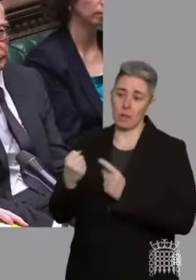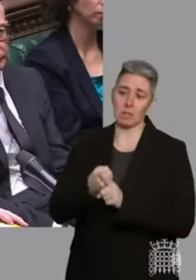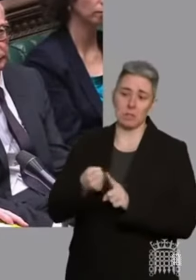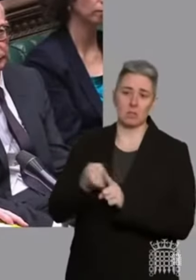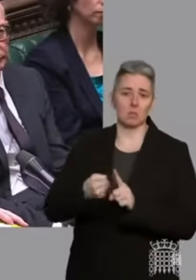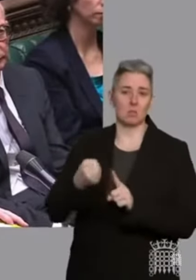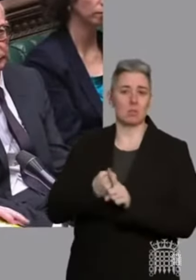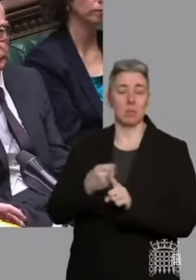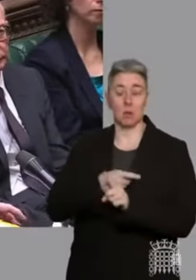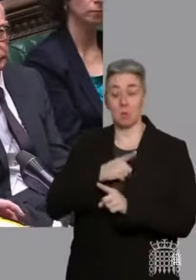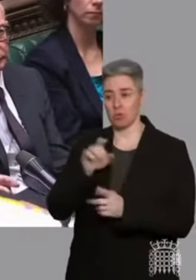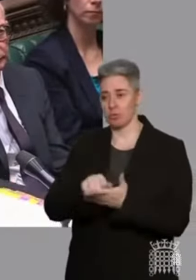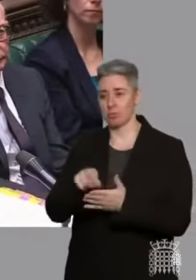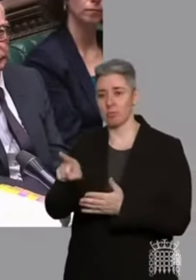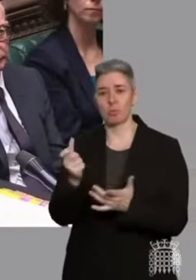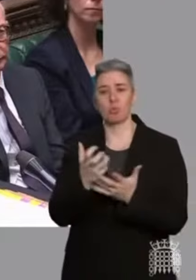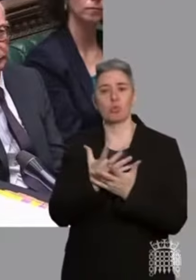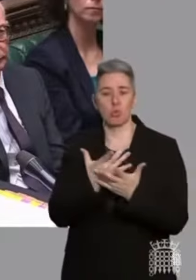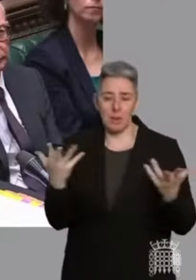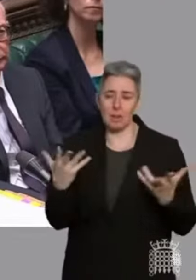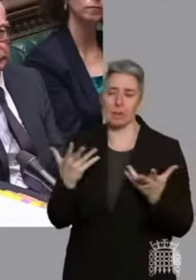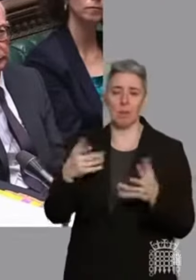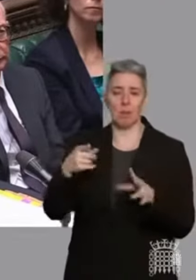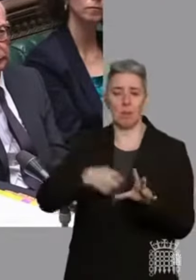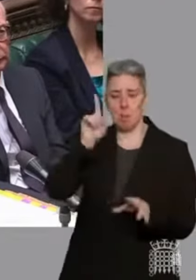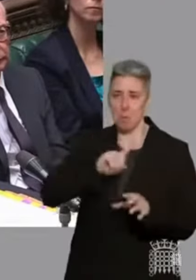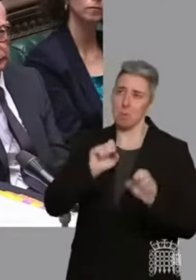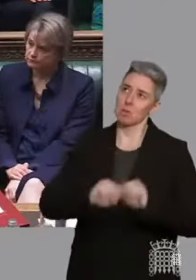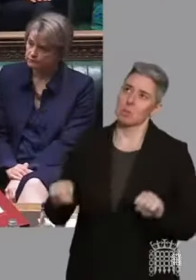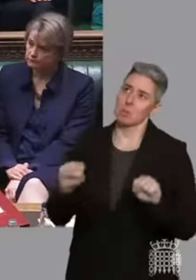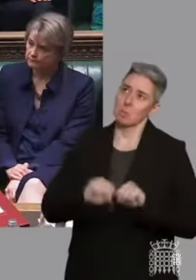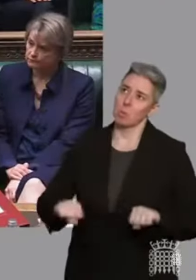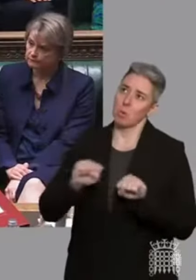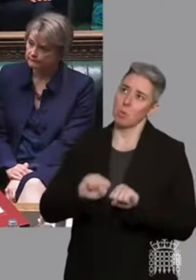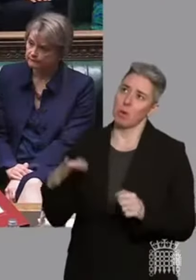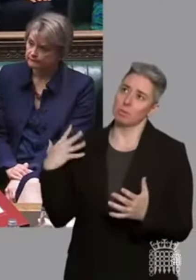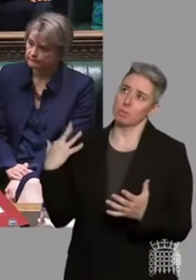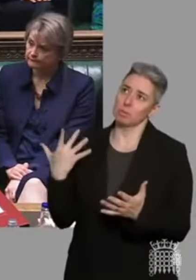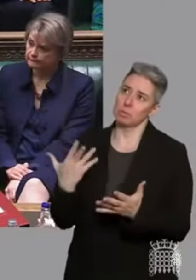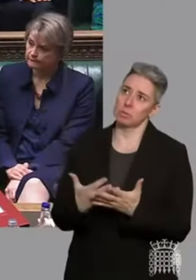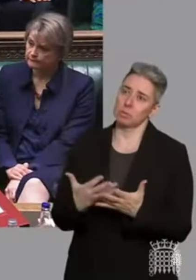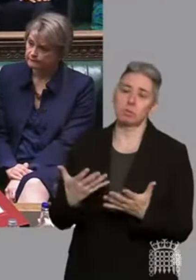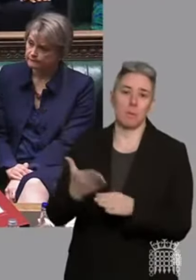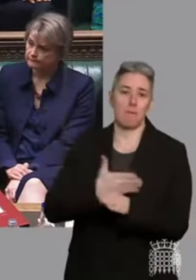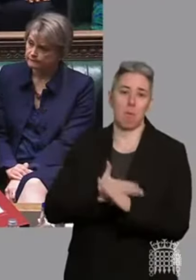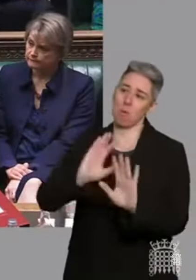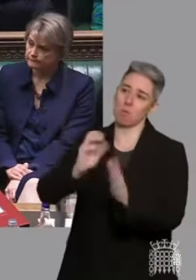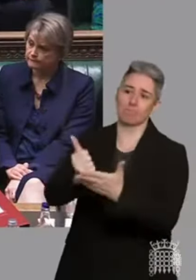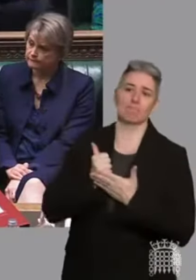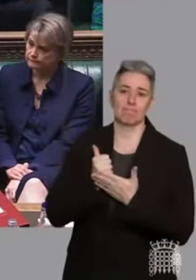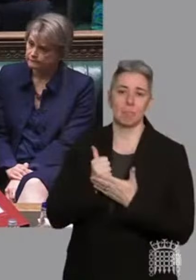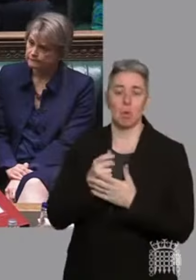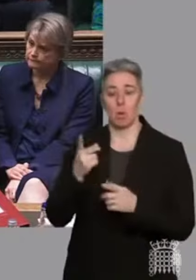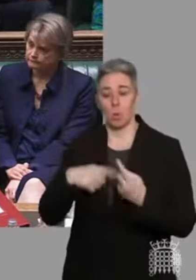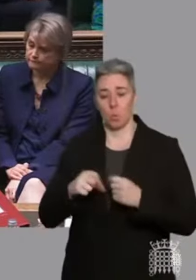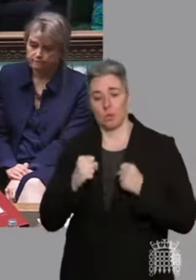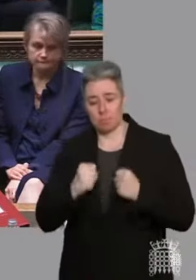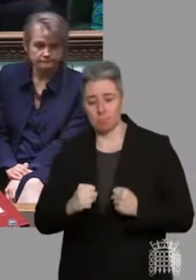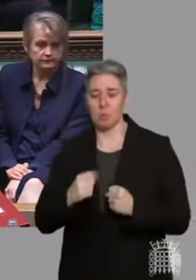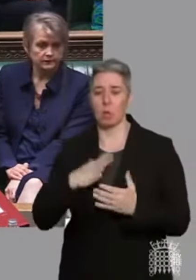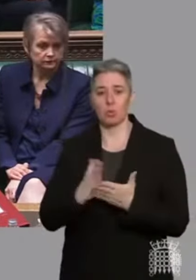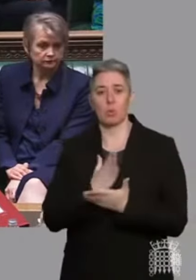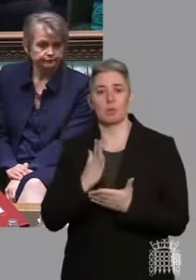support that they need, and we're determined to ensure more children and young people can access high quality mental health support in a timely manner. Thank